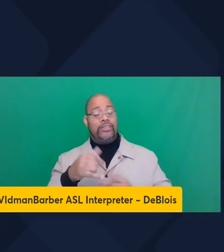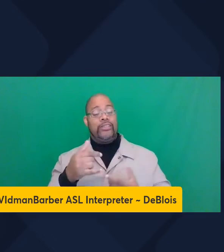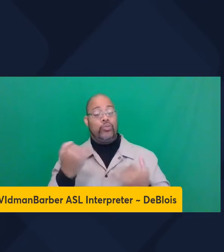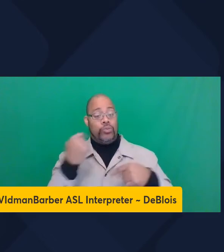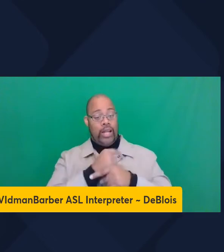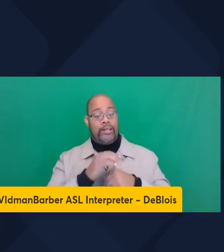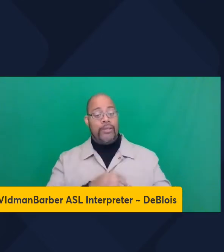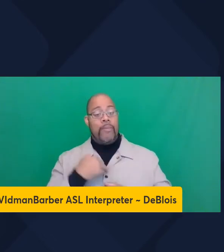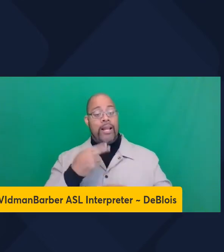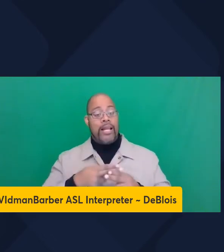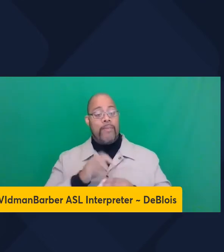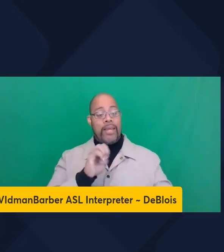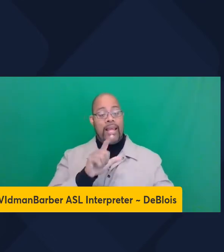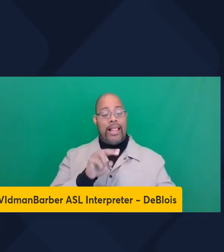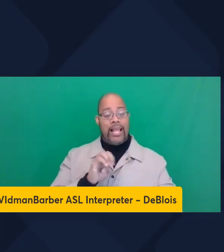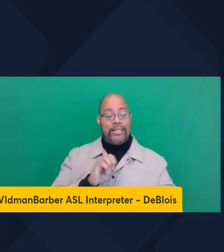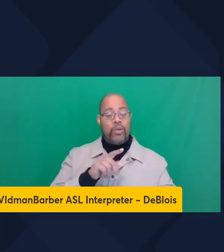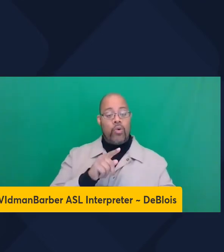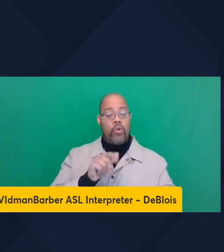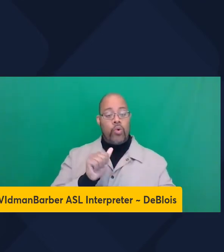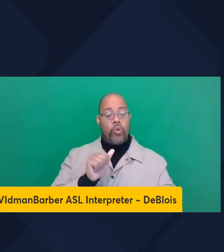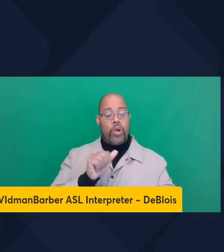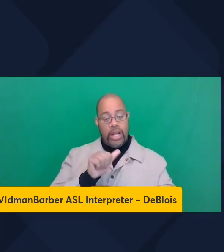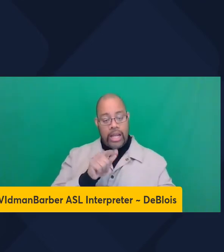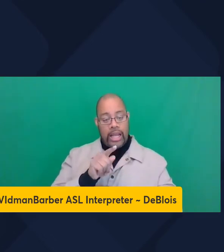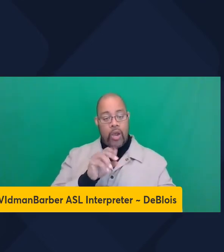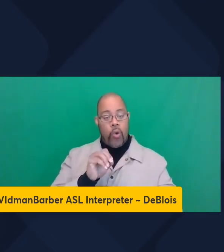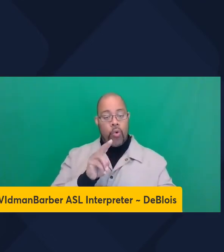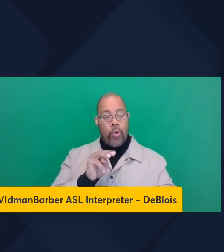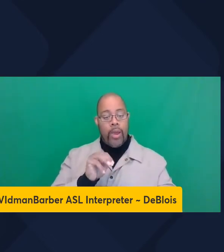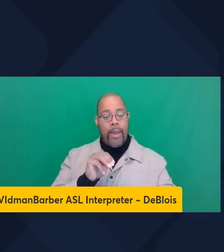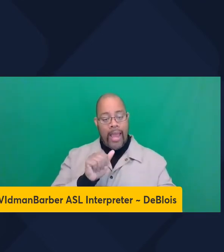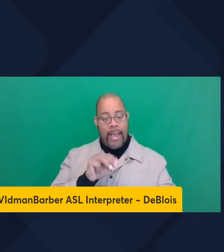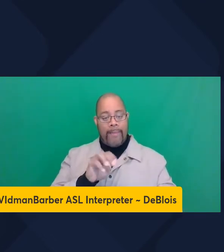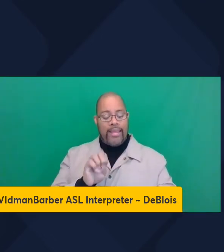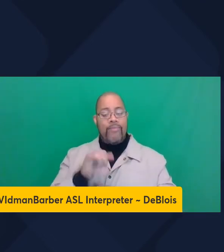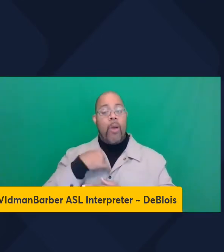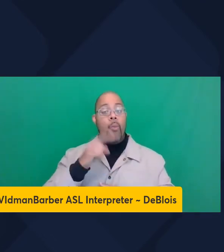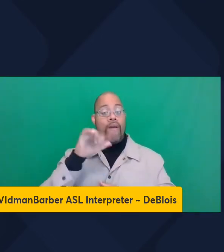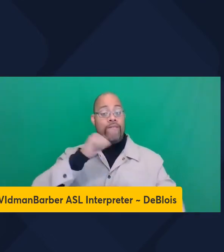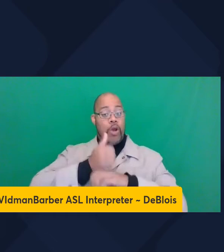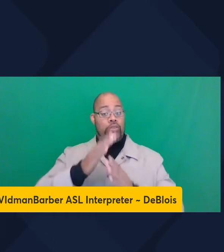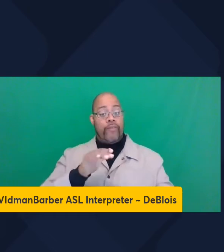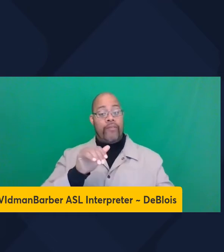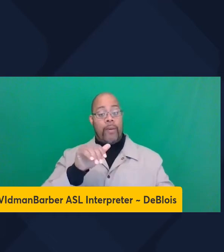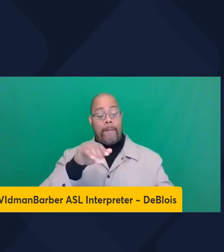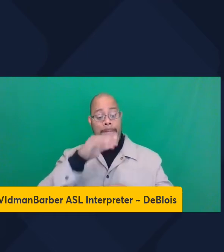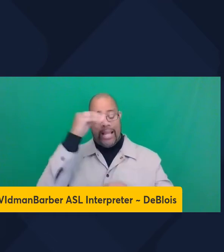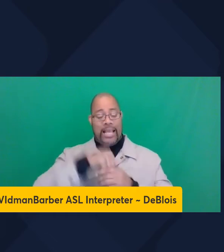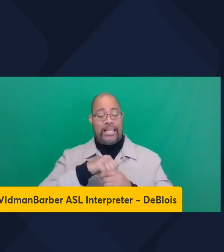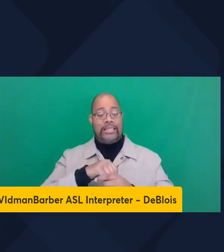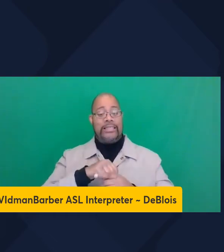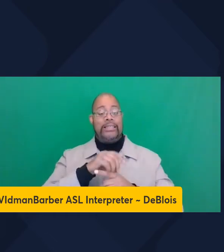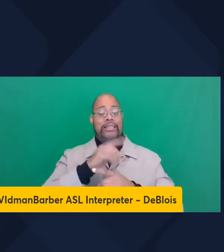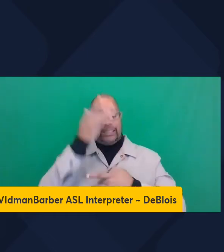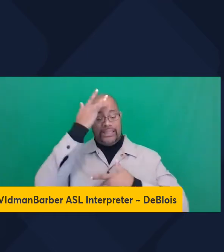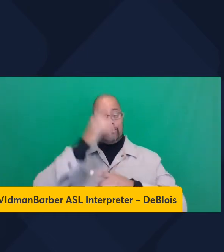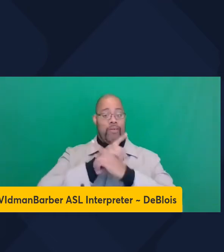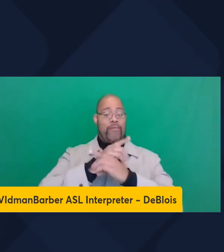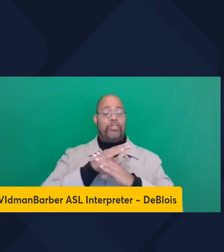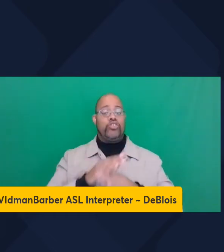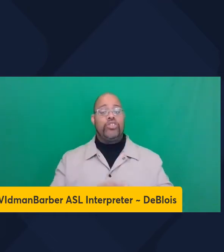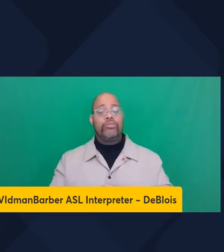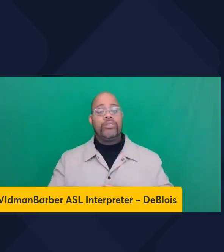today. My name is Elaine Kwame. I am one of the co-founders of Black in Immuno. I'm currently a postdoctoral researcher at the University